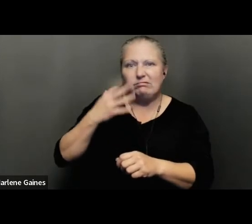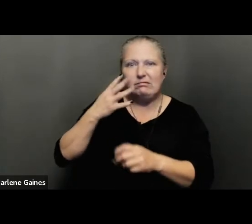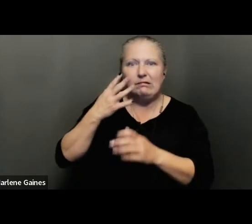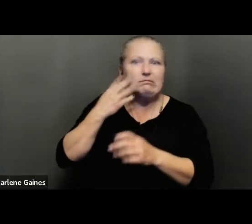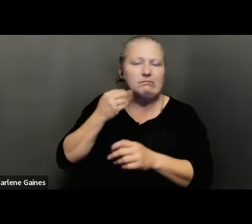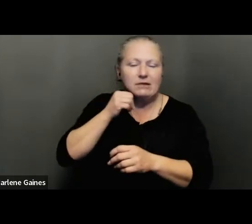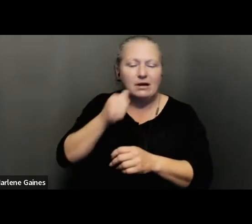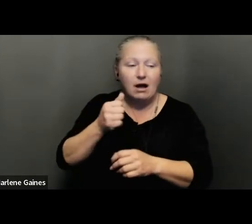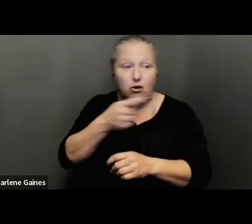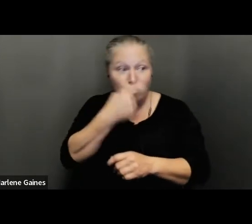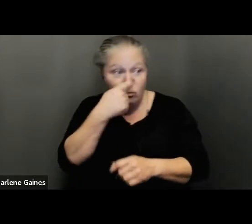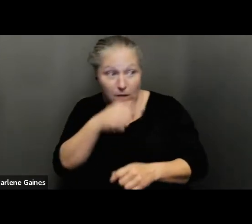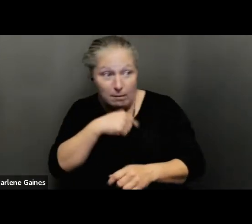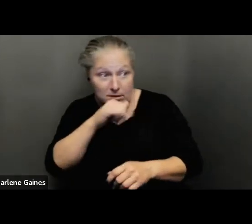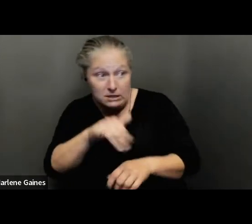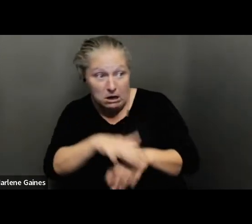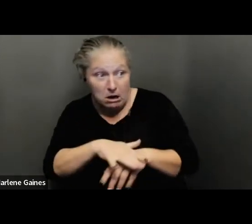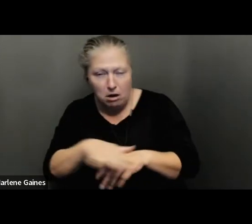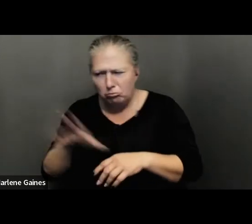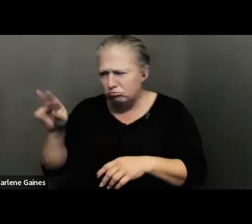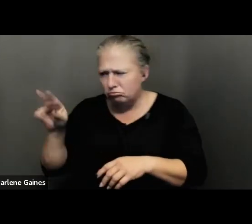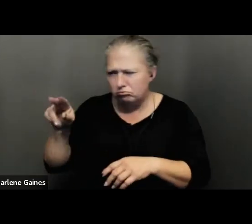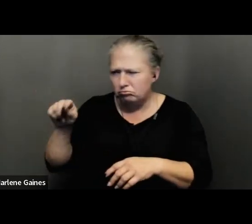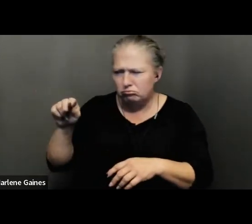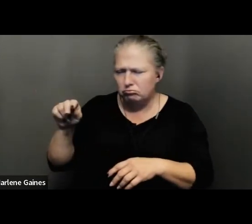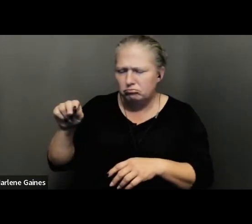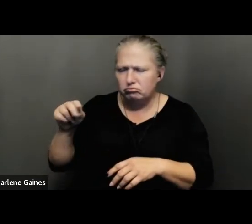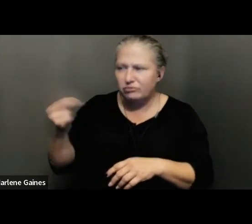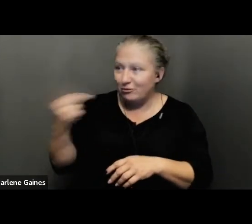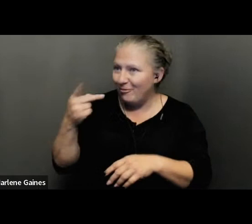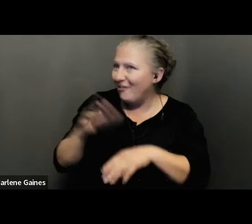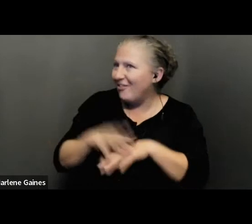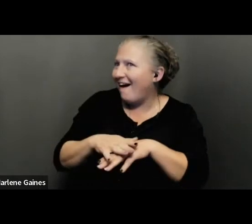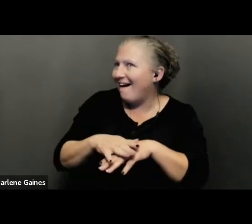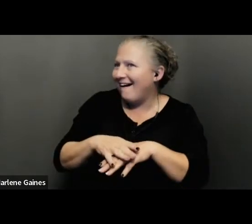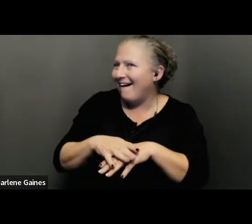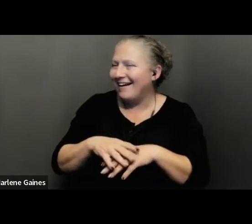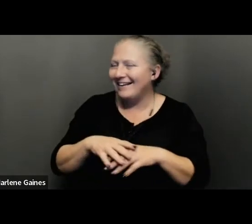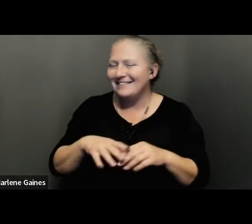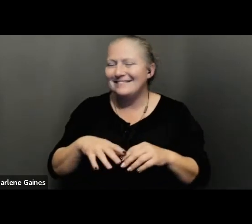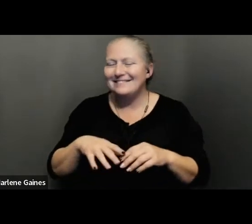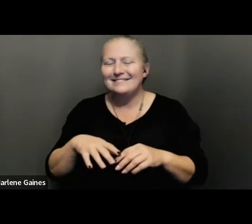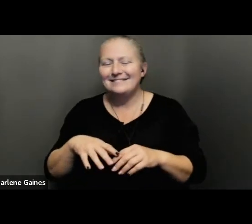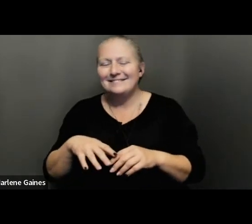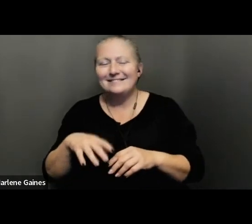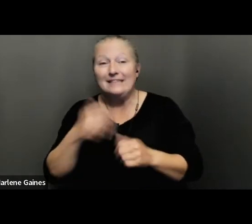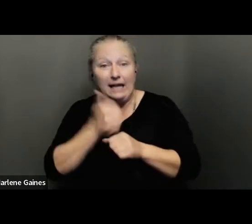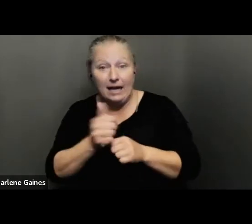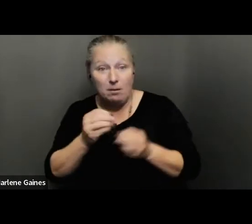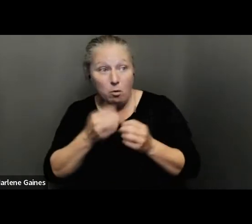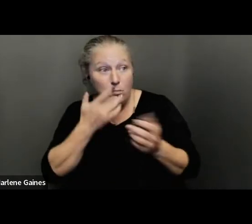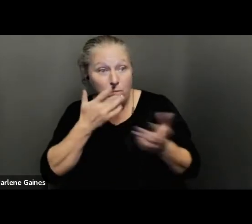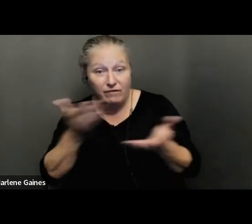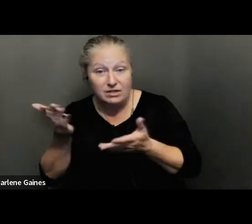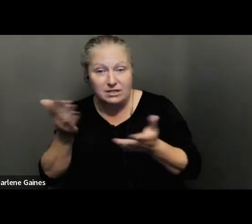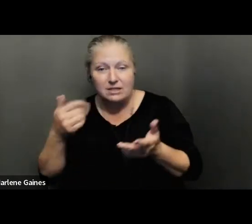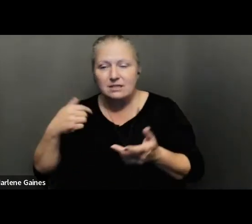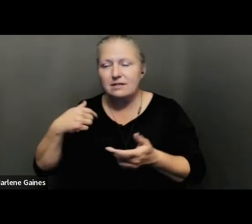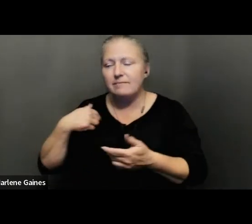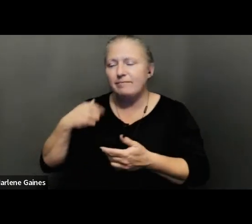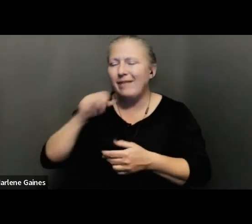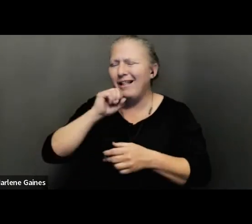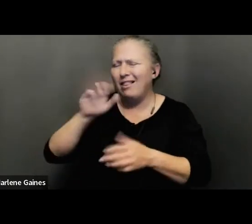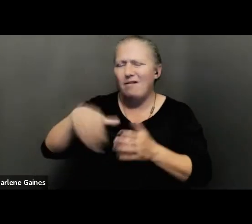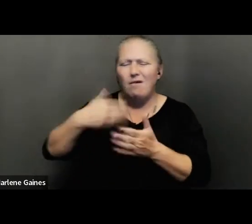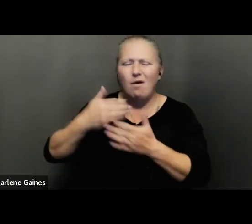it? No. Okay, then we'll both be Ew, on it. yes. Okay. And Any I was other gonna- preferences? Yeah, I was gonna mention, I love all the committees,